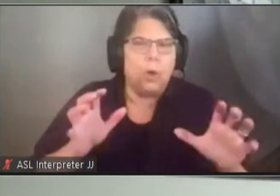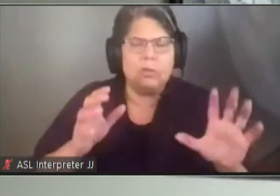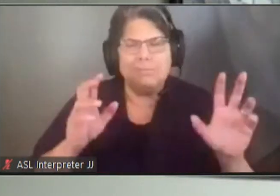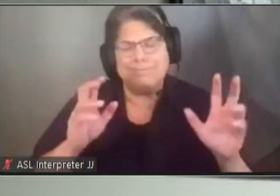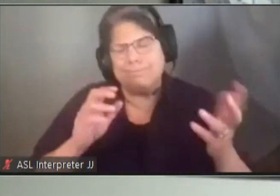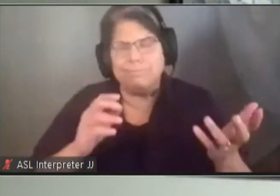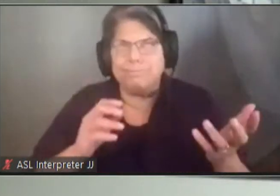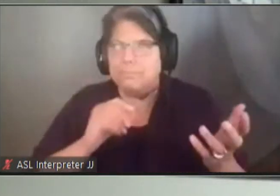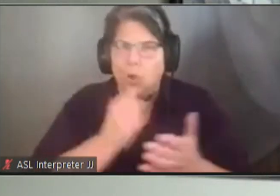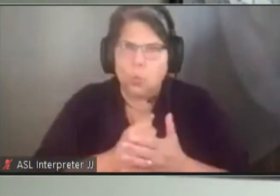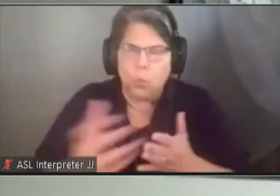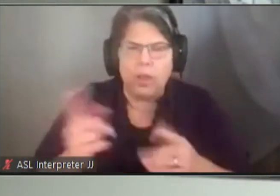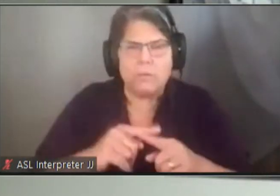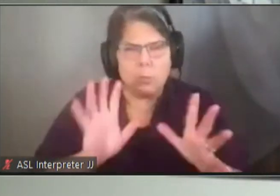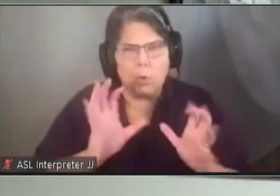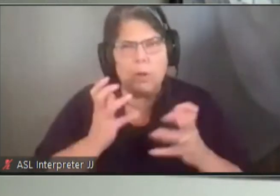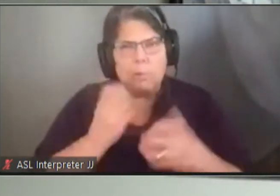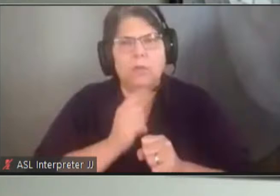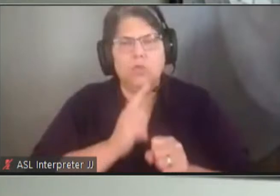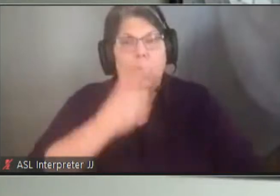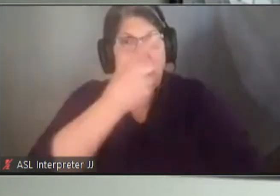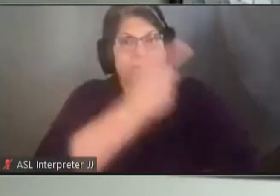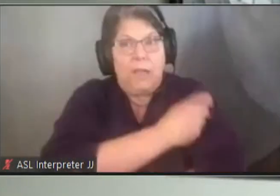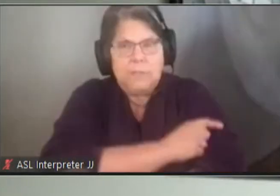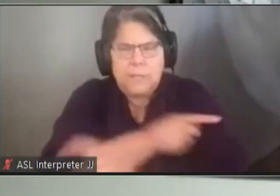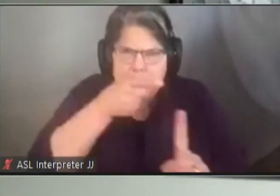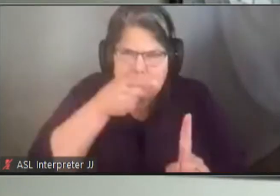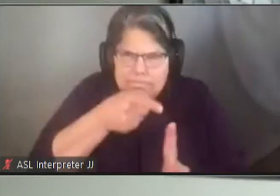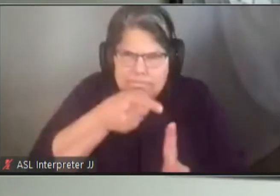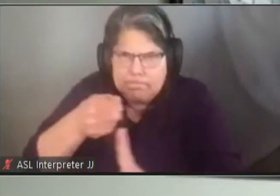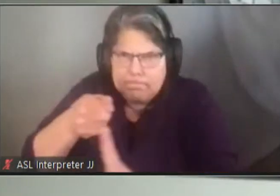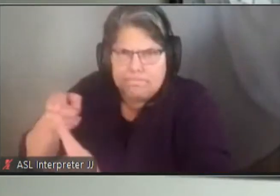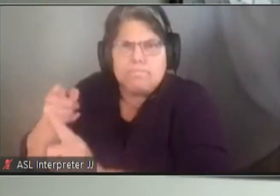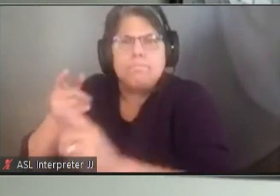target our interventions, and the whole state does as well.